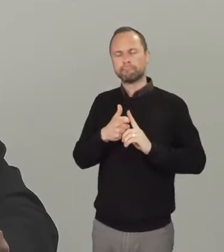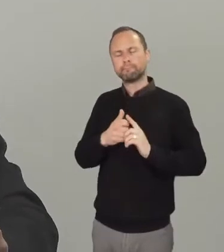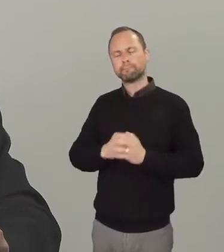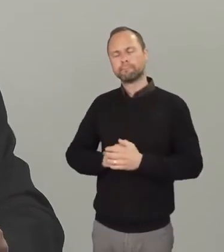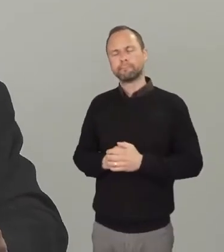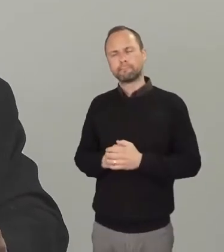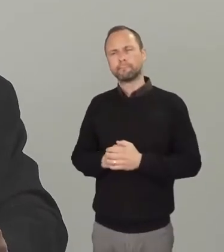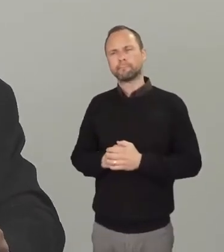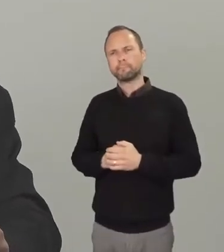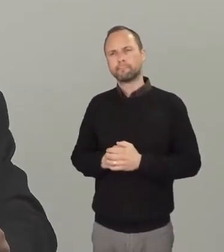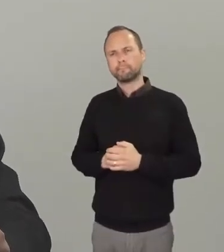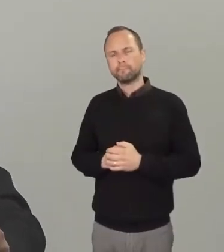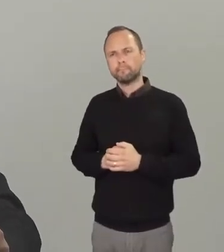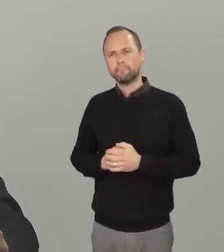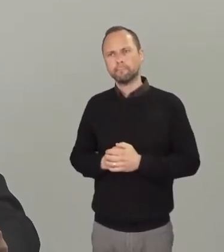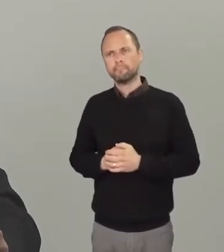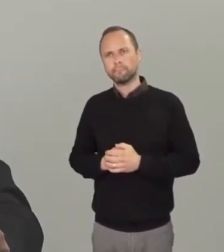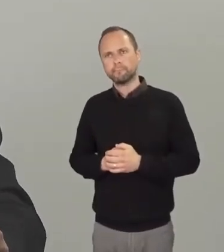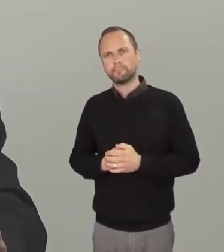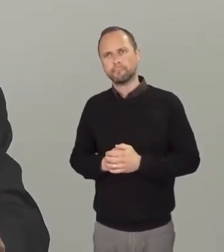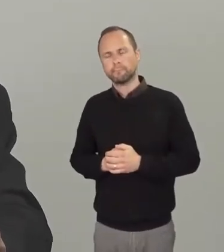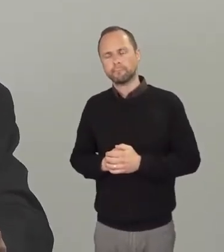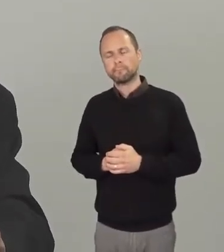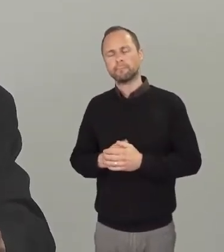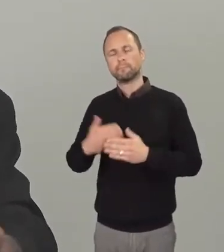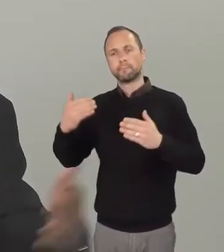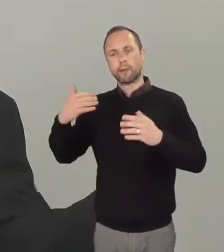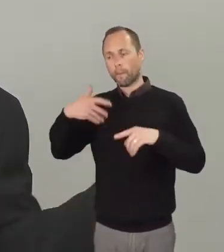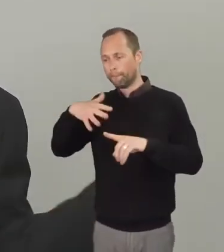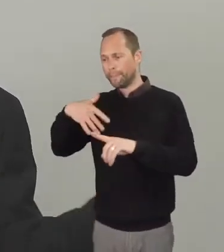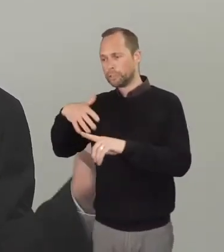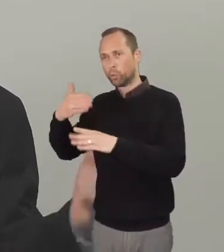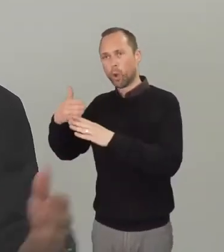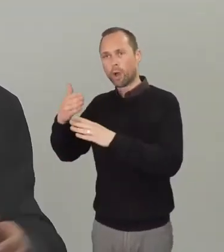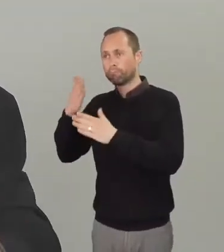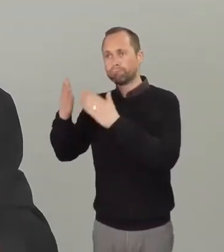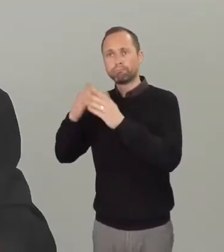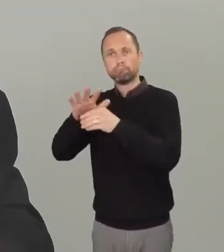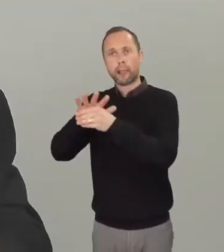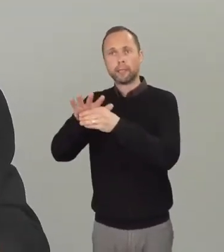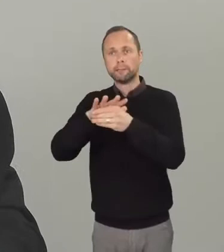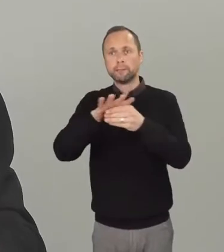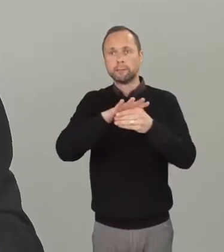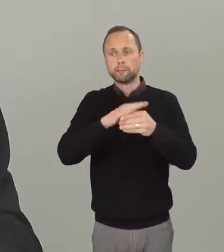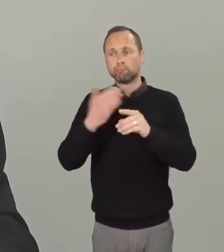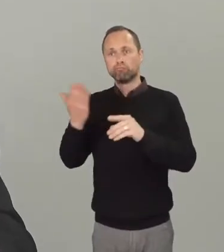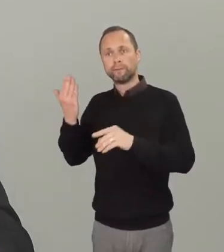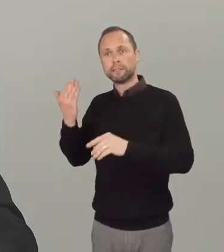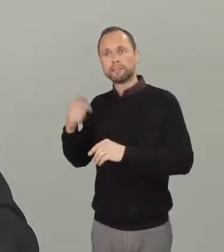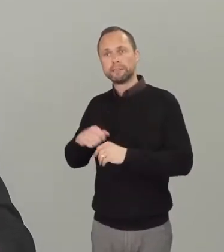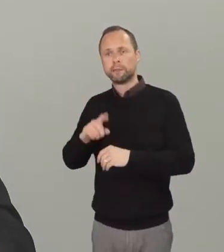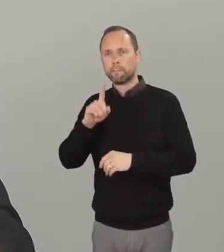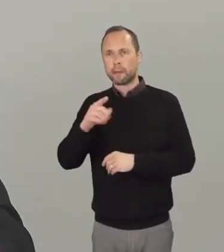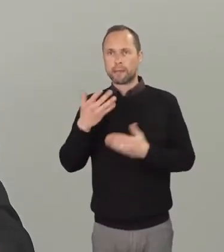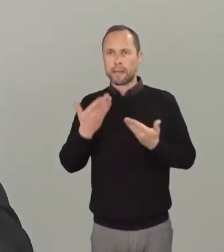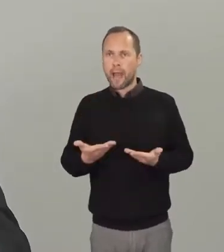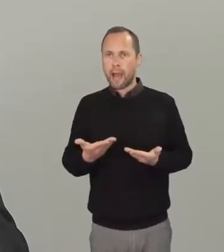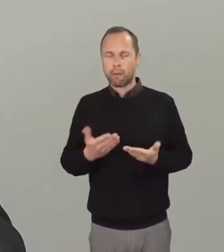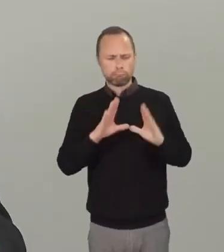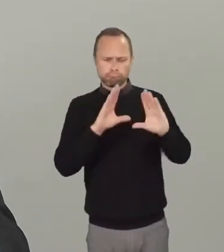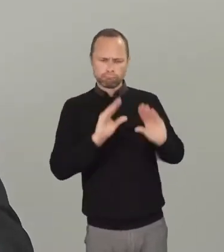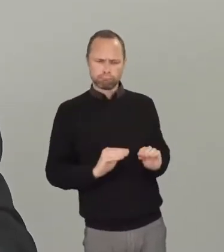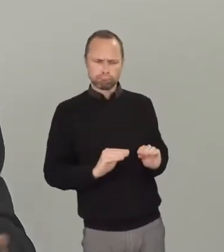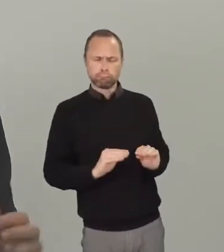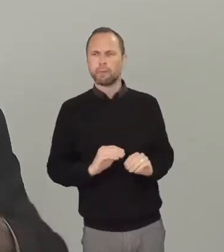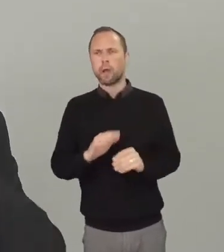world where mission workers previously went, local Christian communities are stepping forward